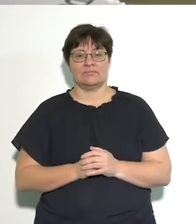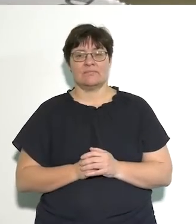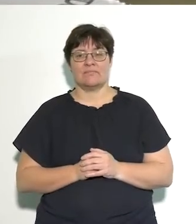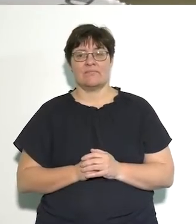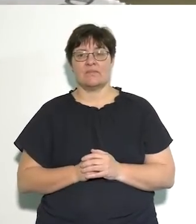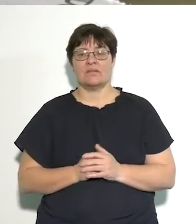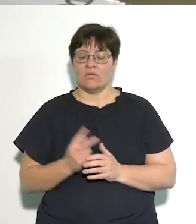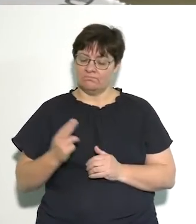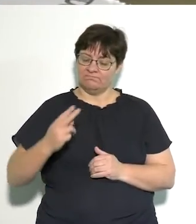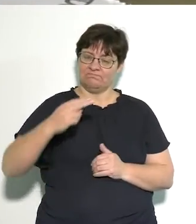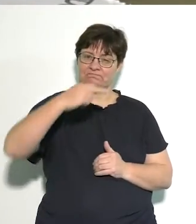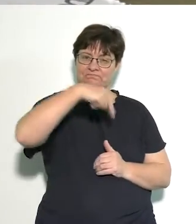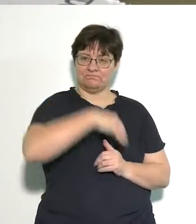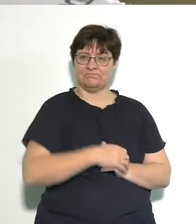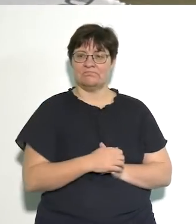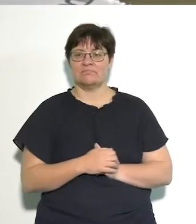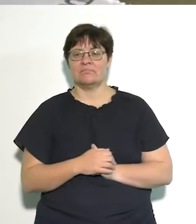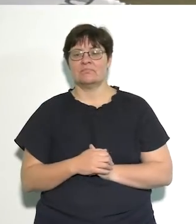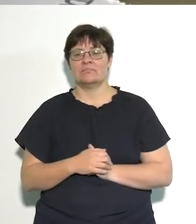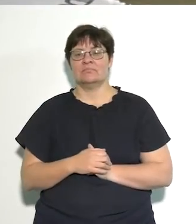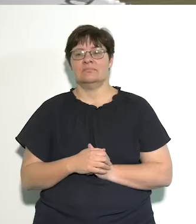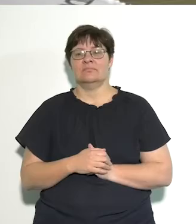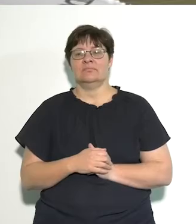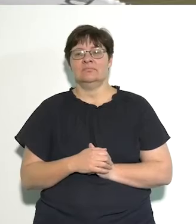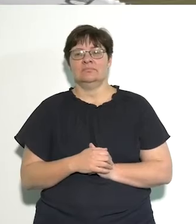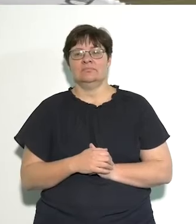cut this out with a pair of scissors.